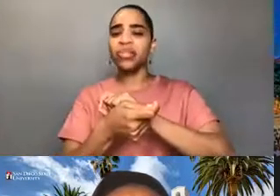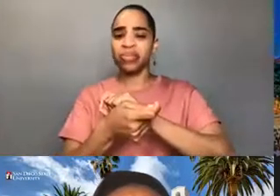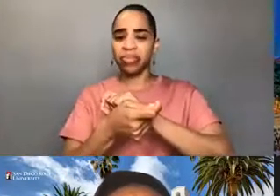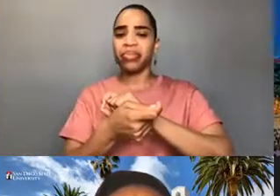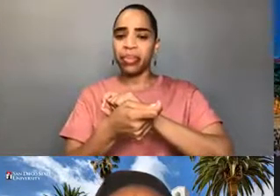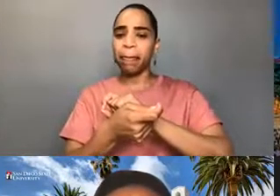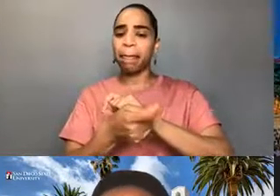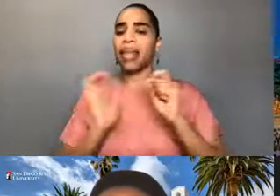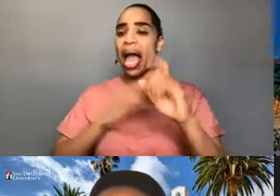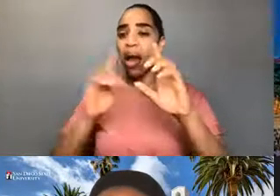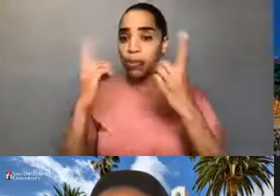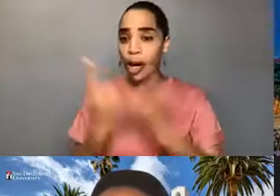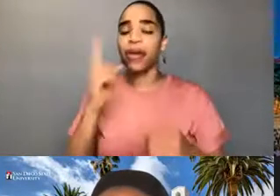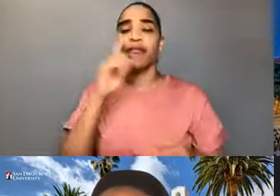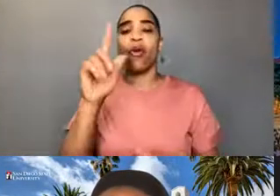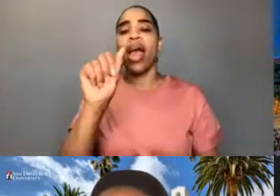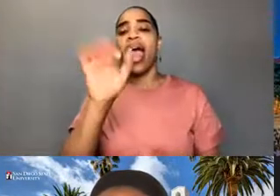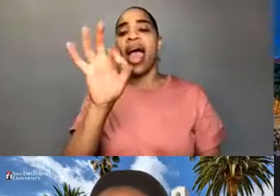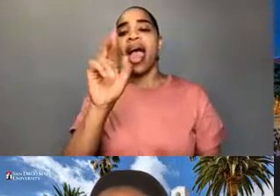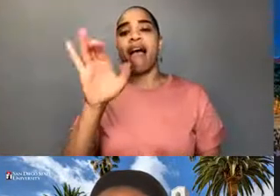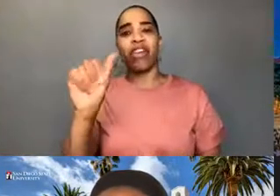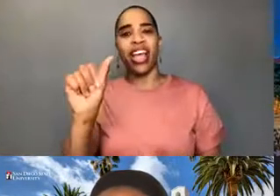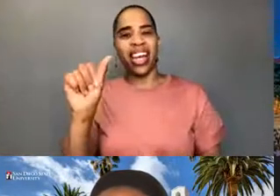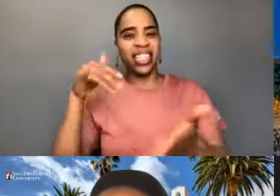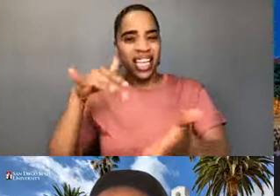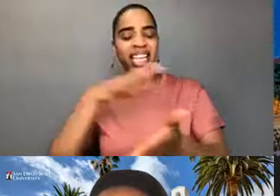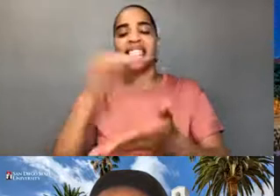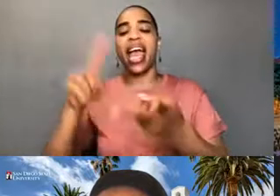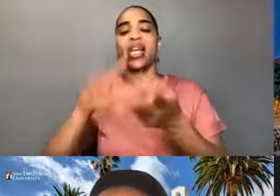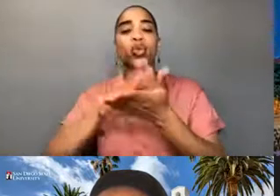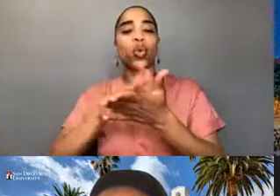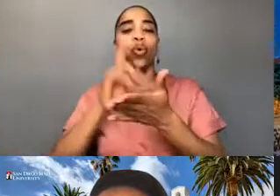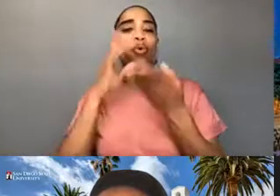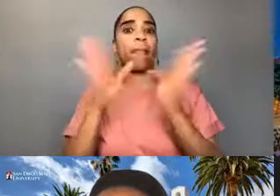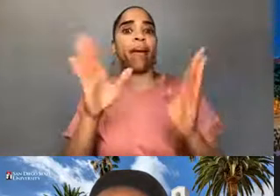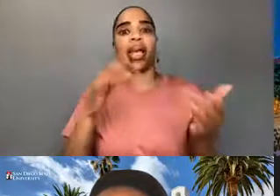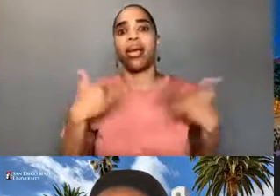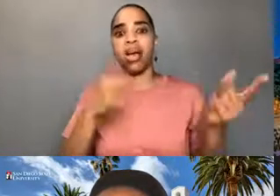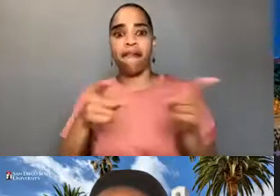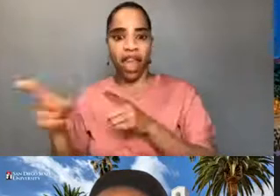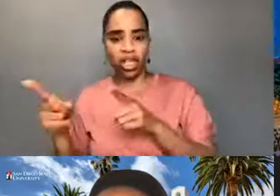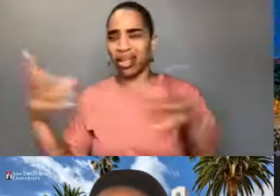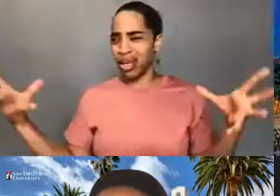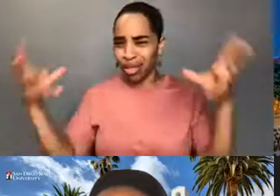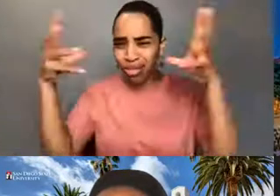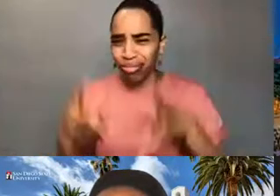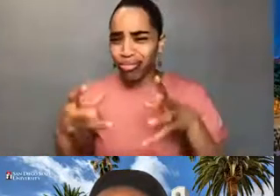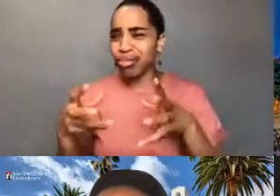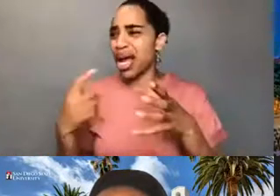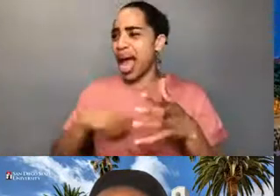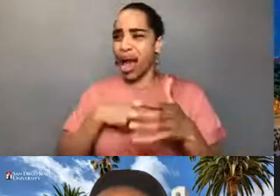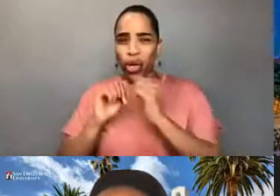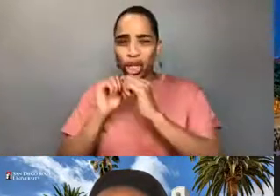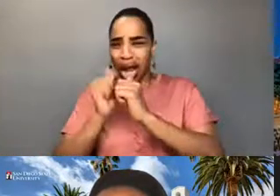with our Department of Africana Studies and our School of Public Affairs, where they came together and said, you know, the way that we're preparing police